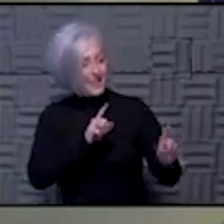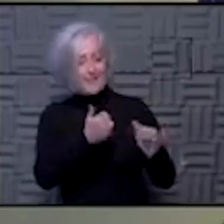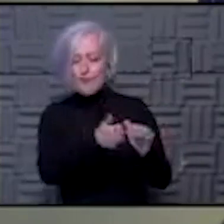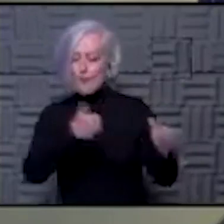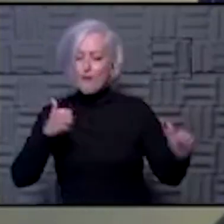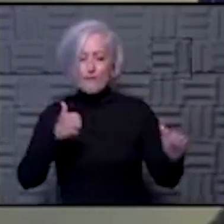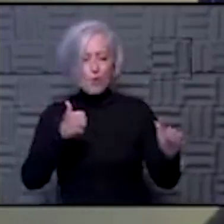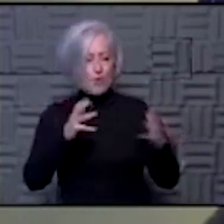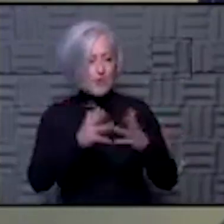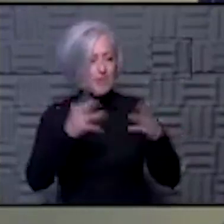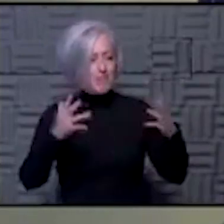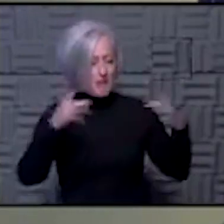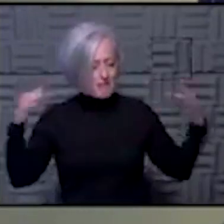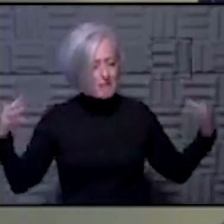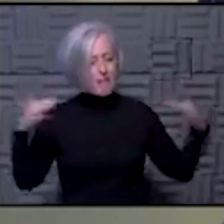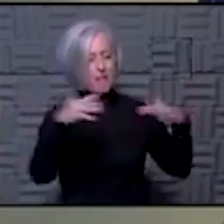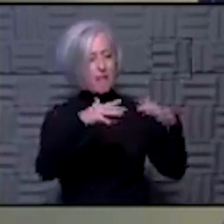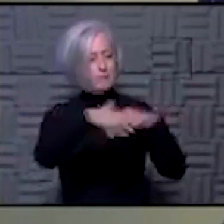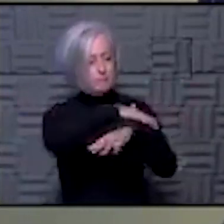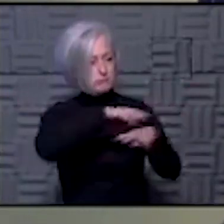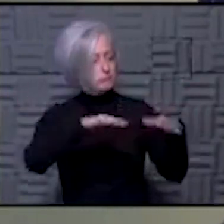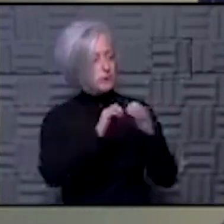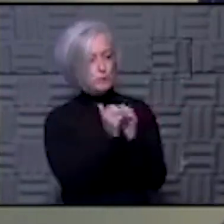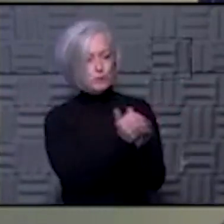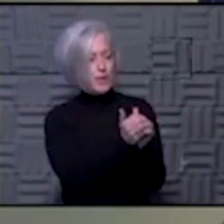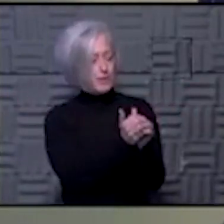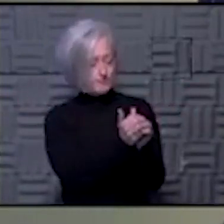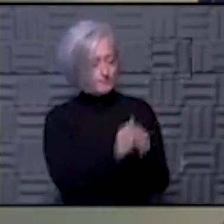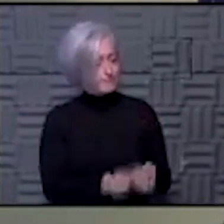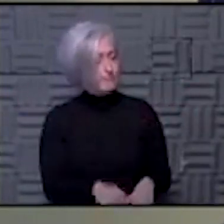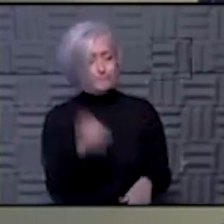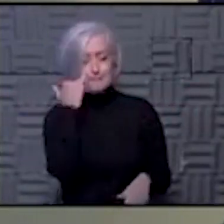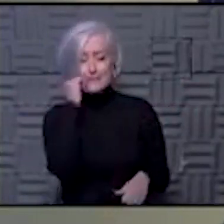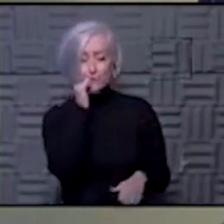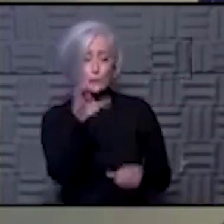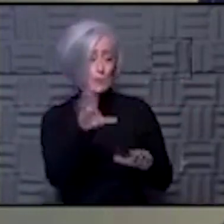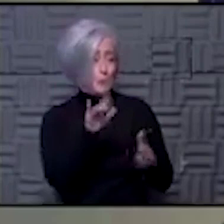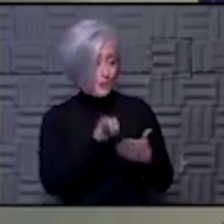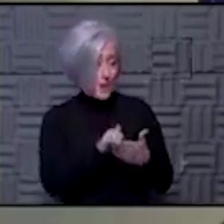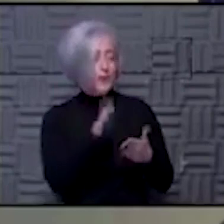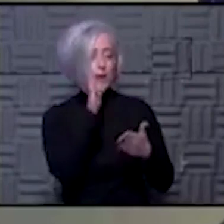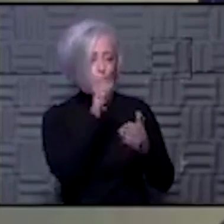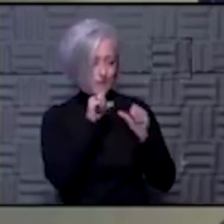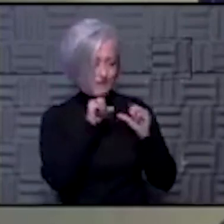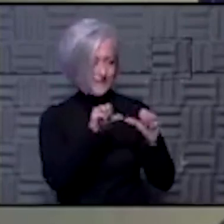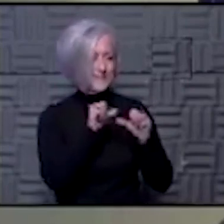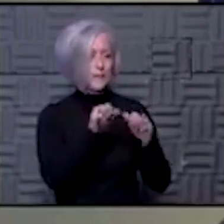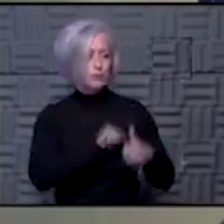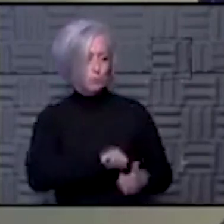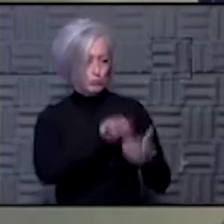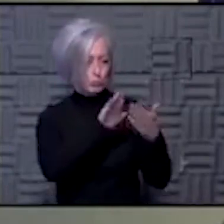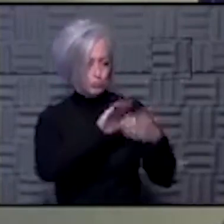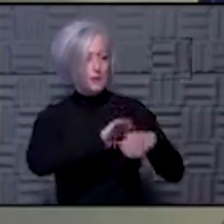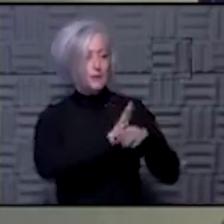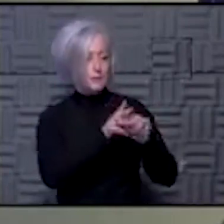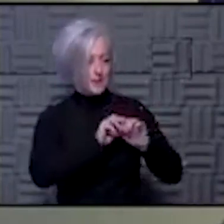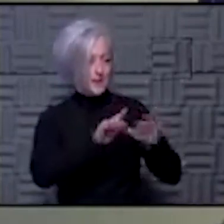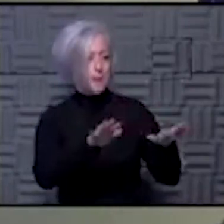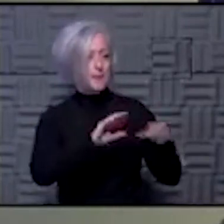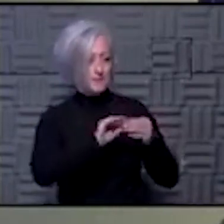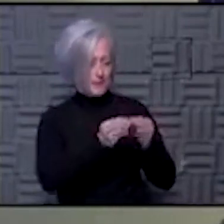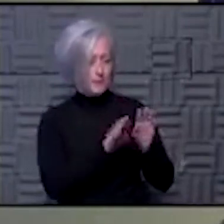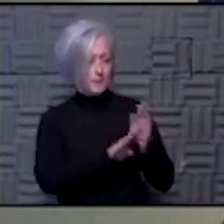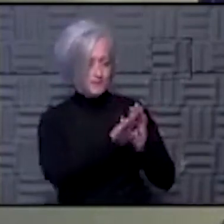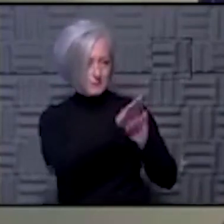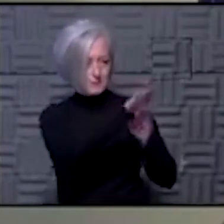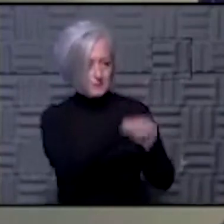tide on this. Insofar as we don't do that, we're going to continue to face this kind of thing. And I think it's really too bad